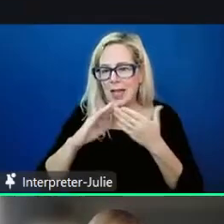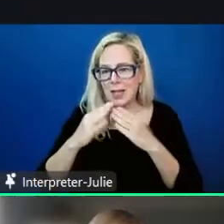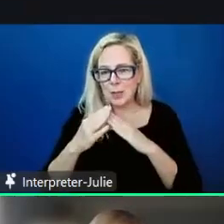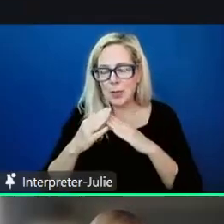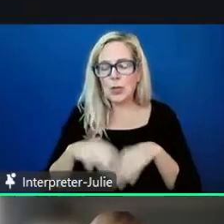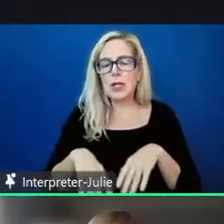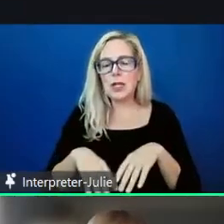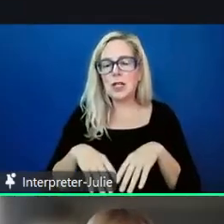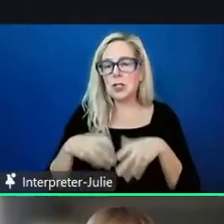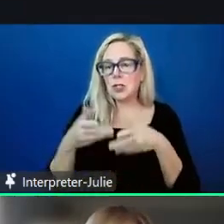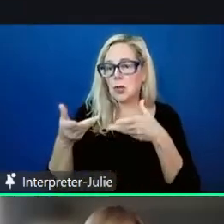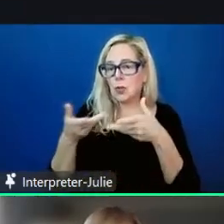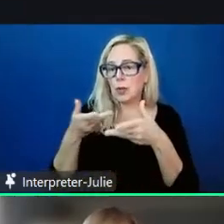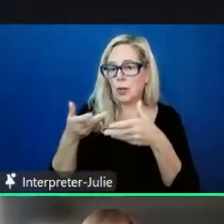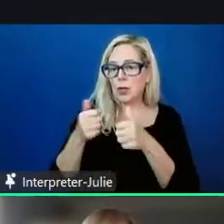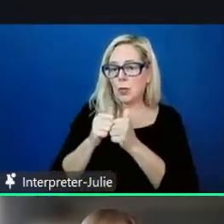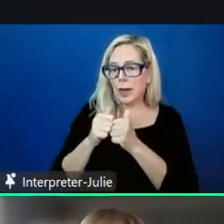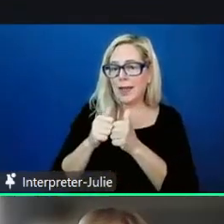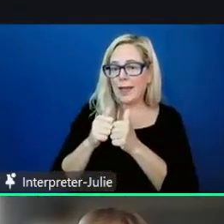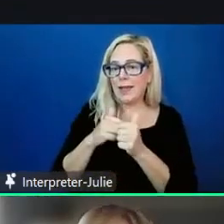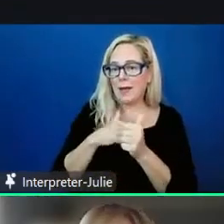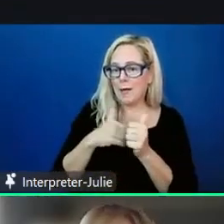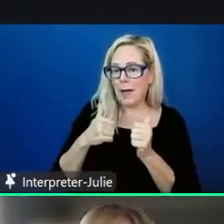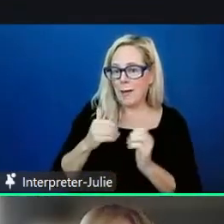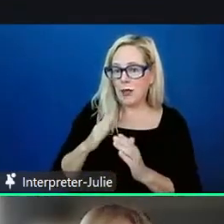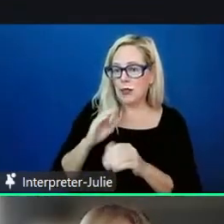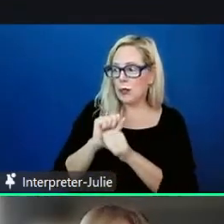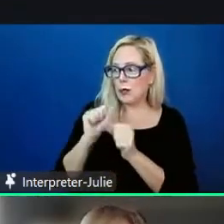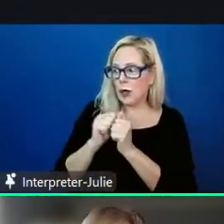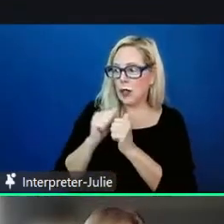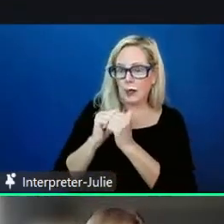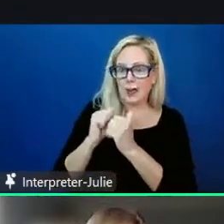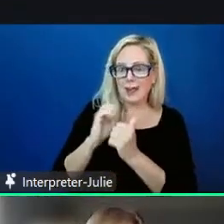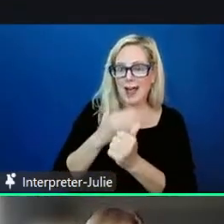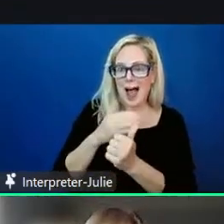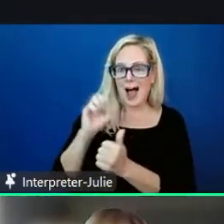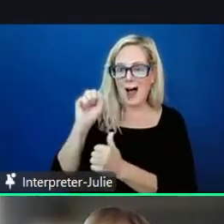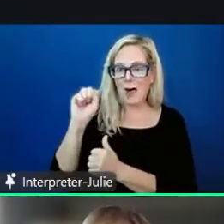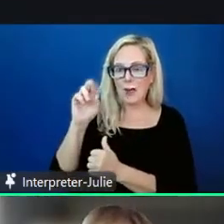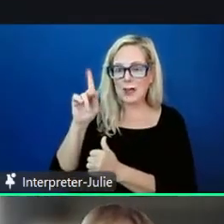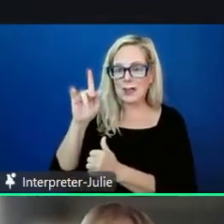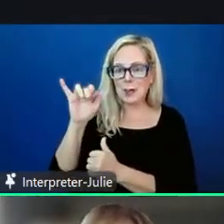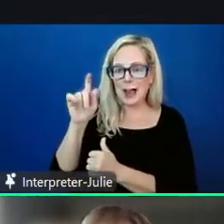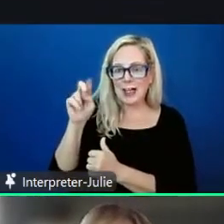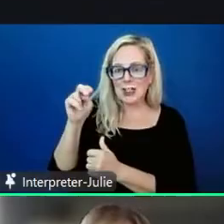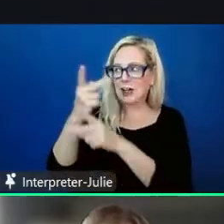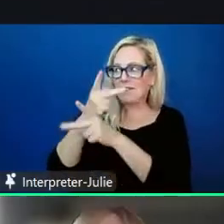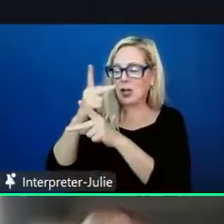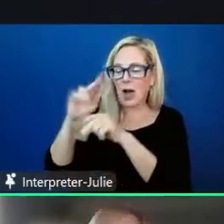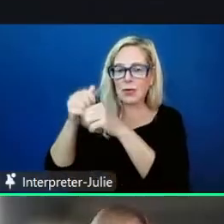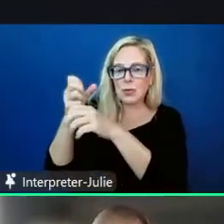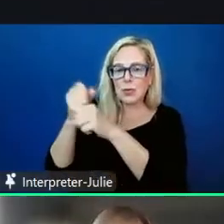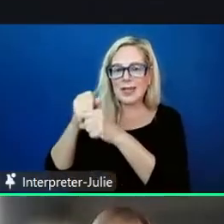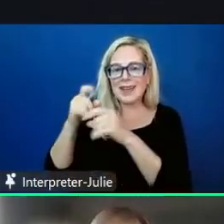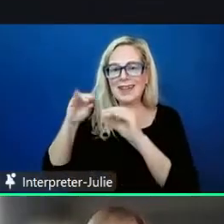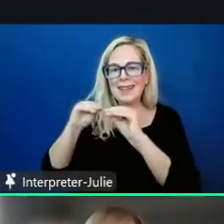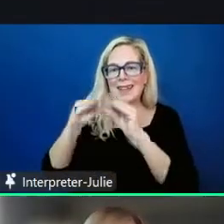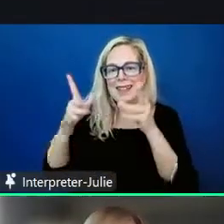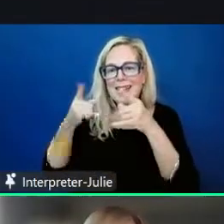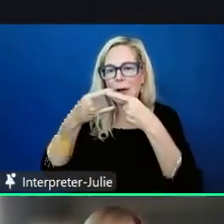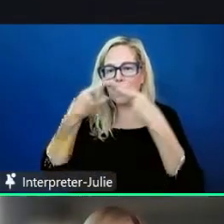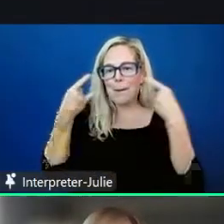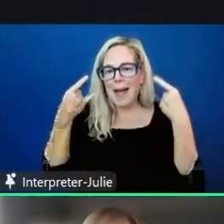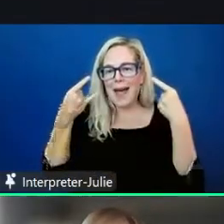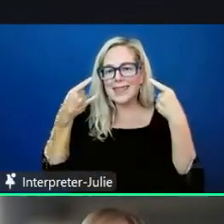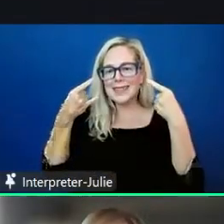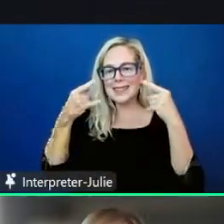with some of our members worked with our supply chain to source out clear masks and get those out to our communities. And